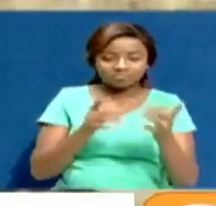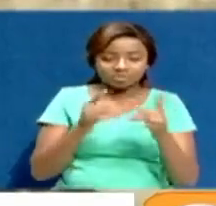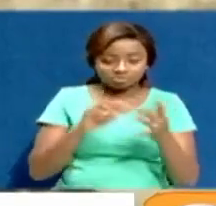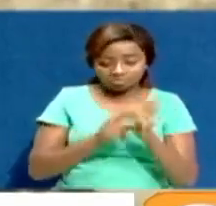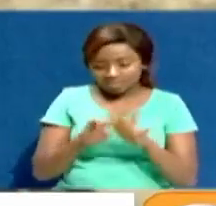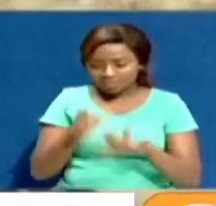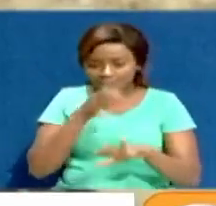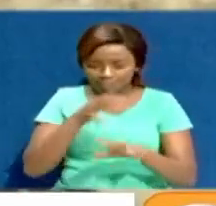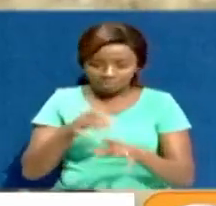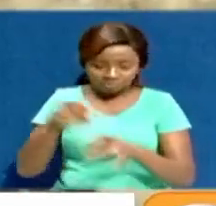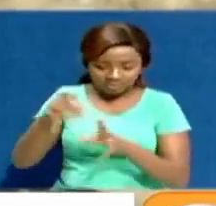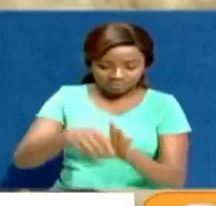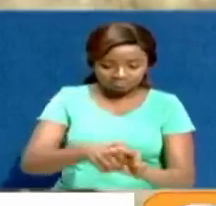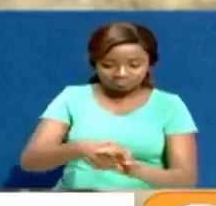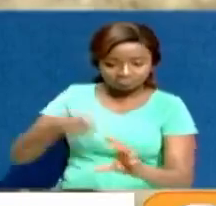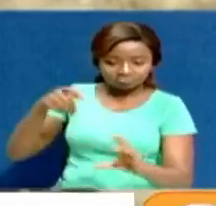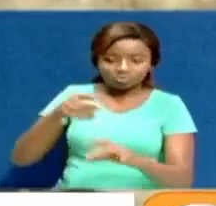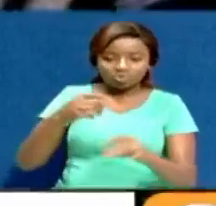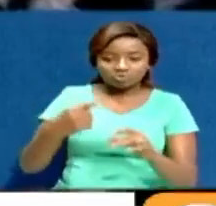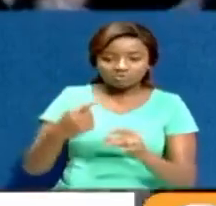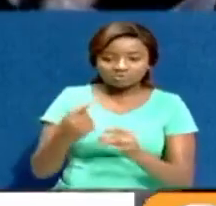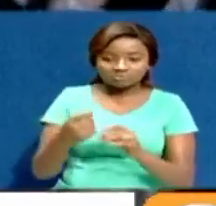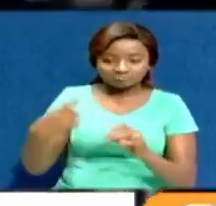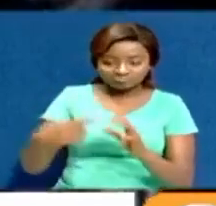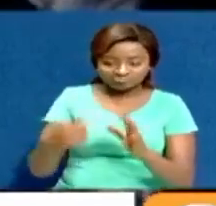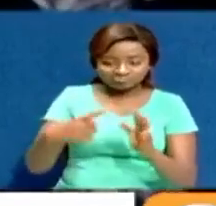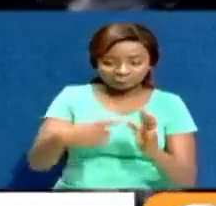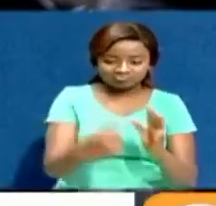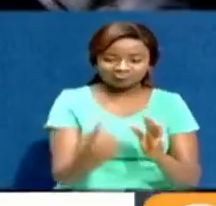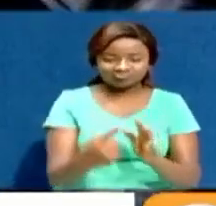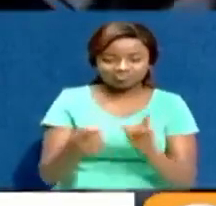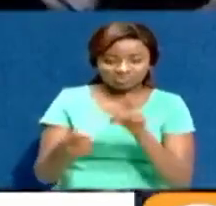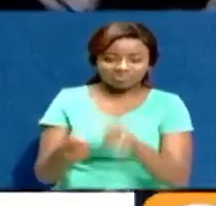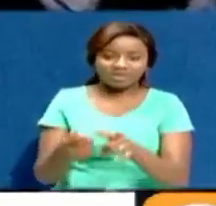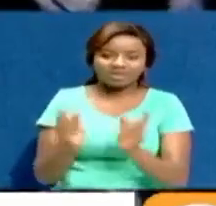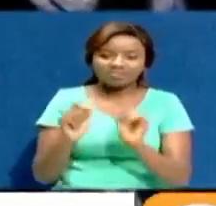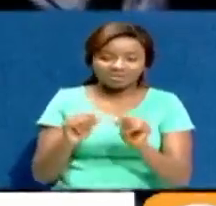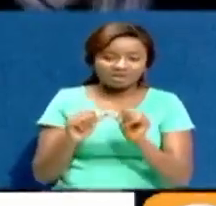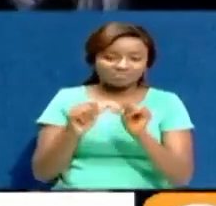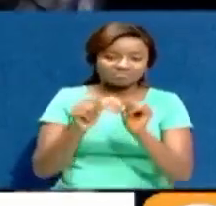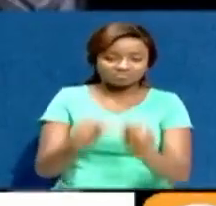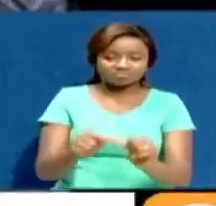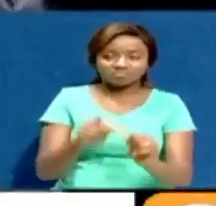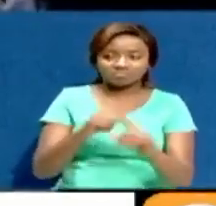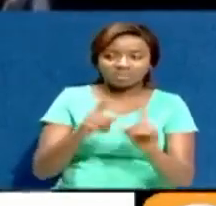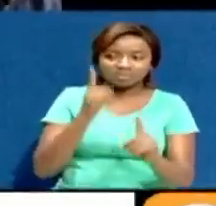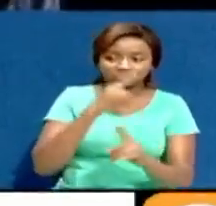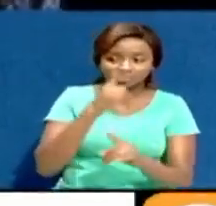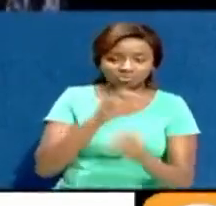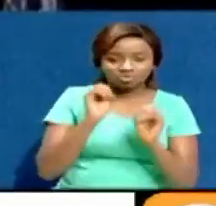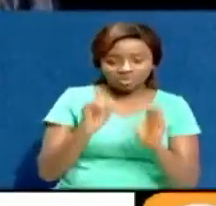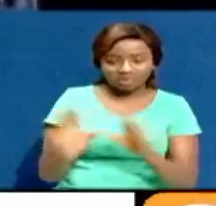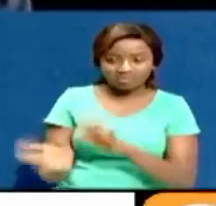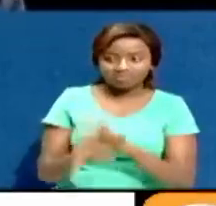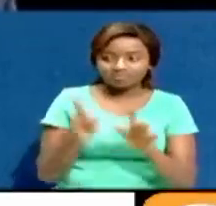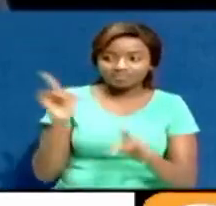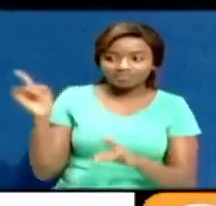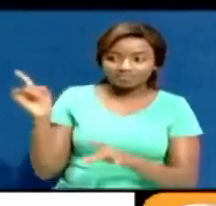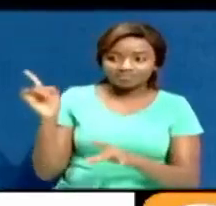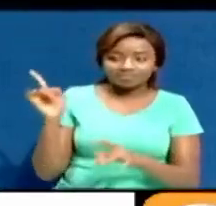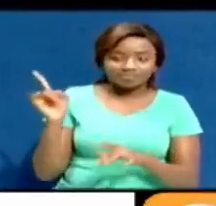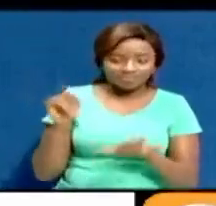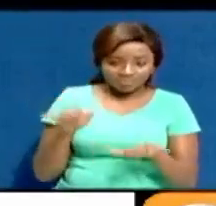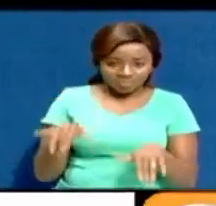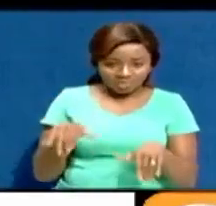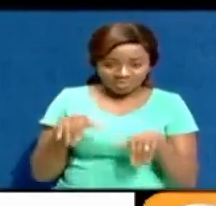the water can be highly sustainable and affordable. And as the fishermen here lay their nets at night to wait for a